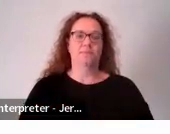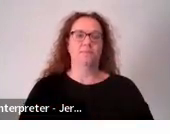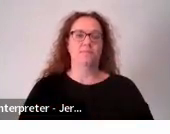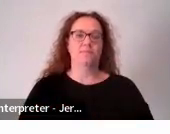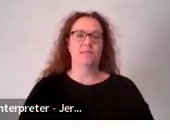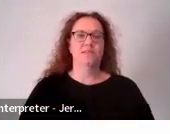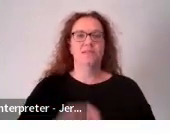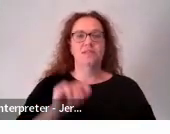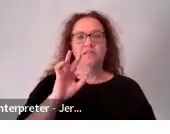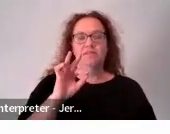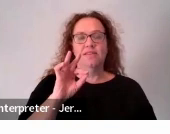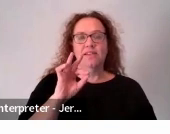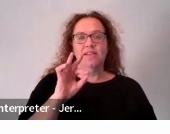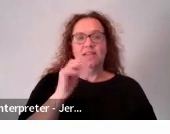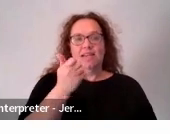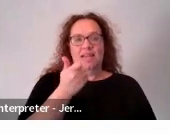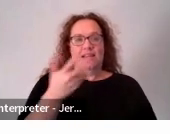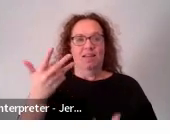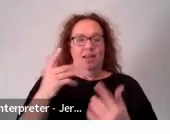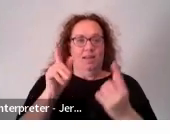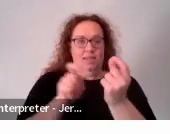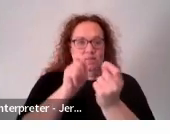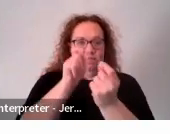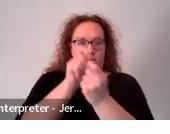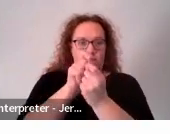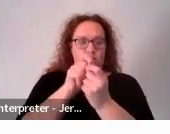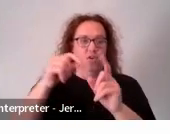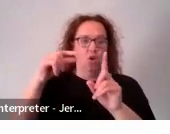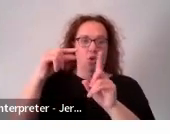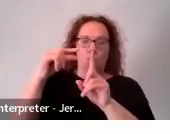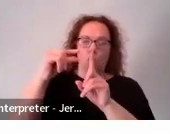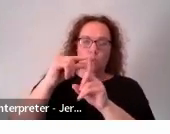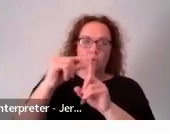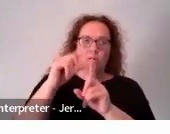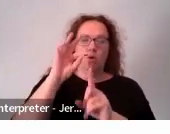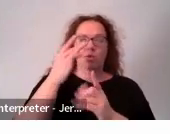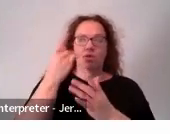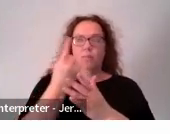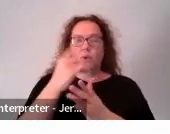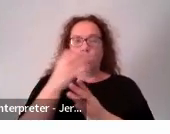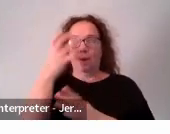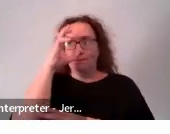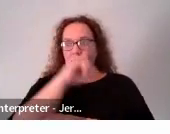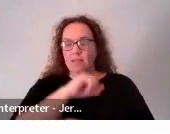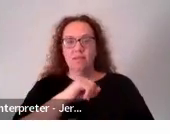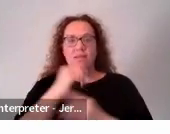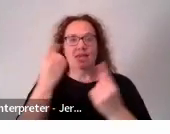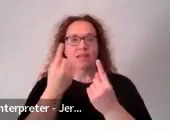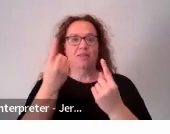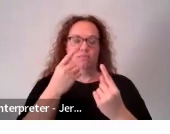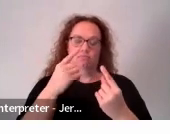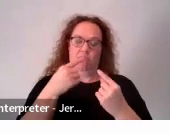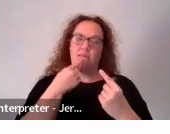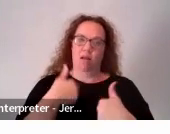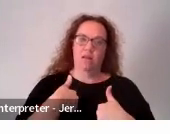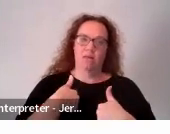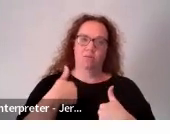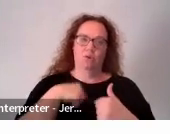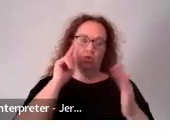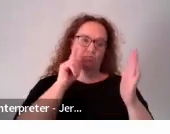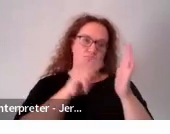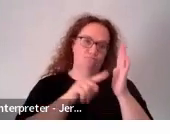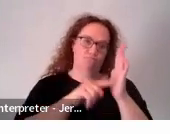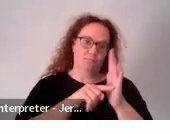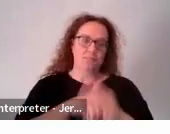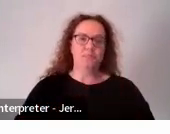So if there's something specific, a word or something we're missing, just tell us what to include and we will look into